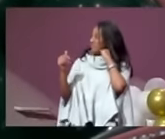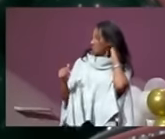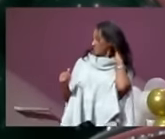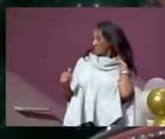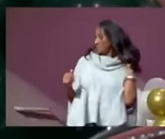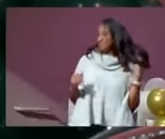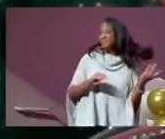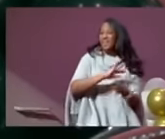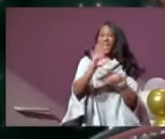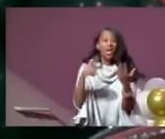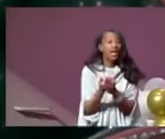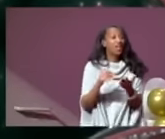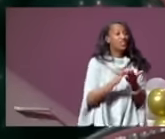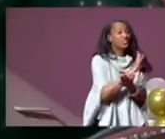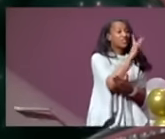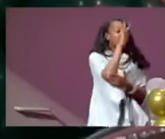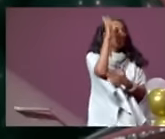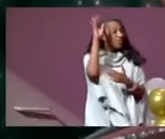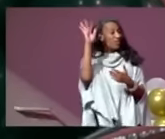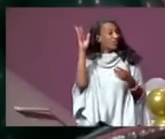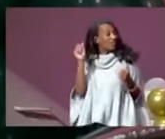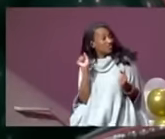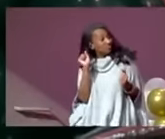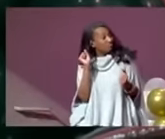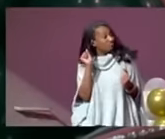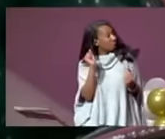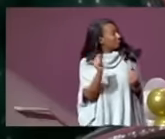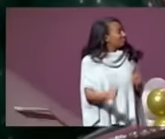All of the glory.